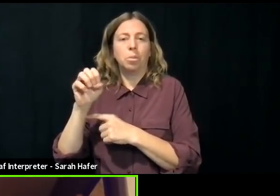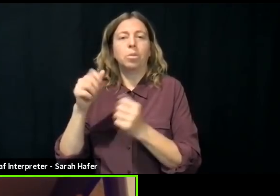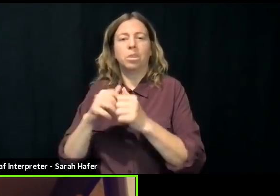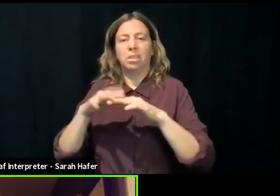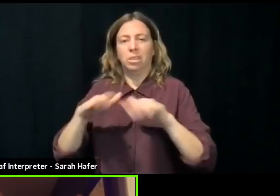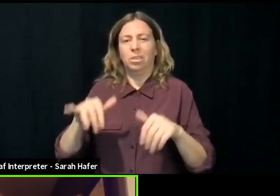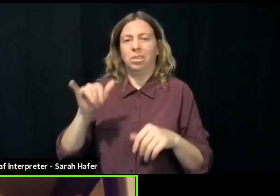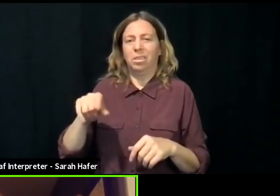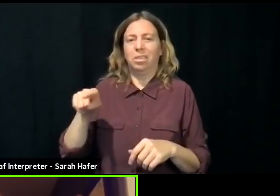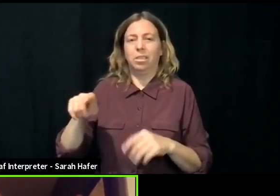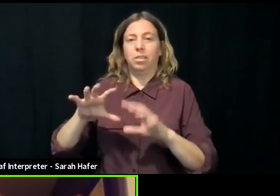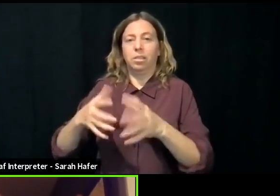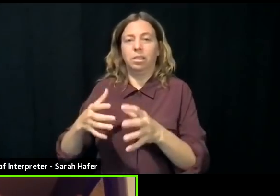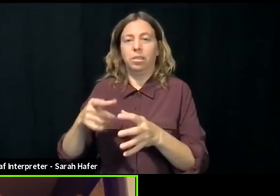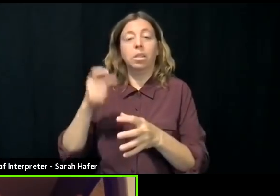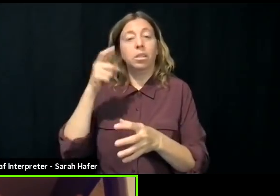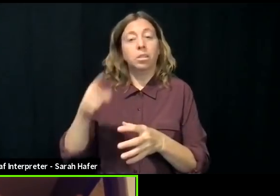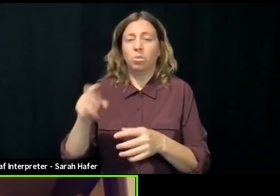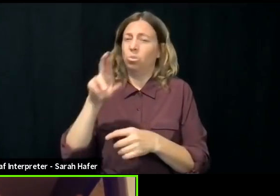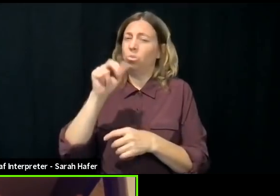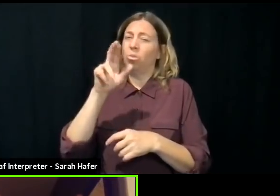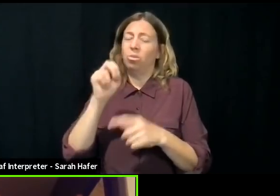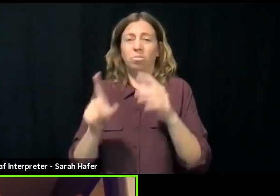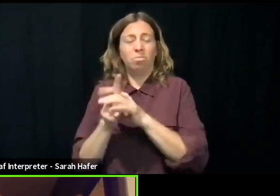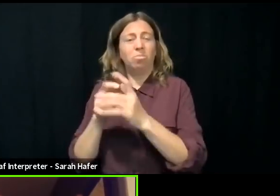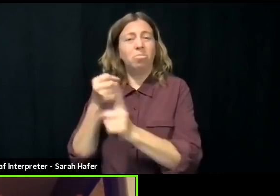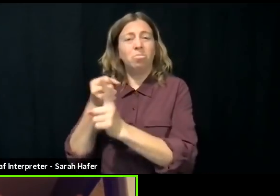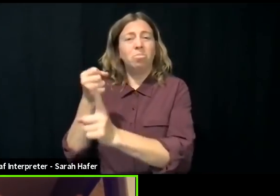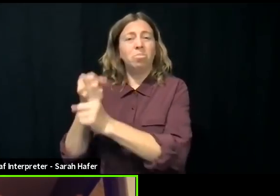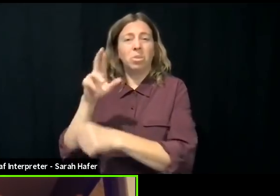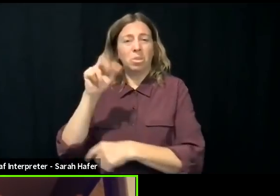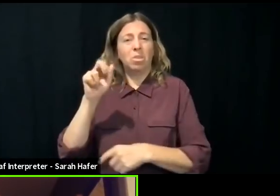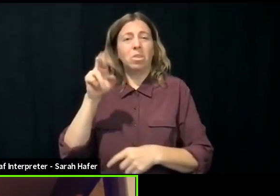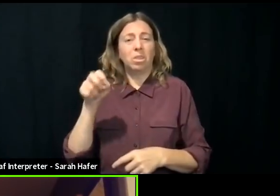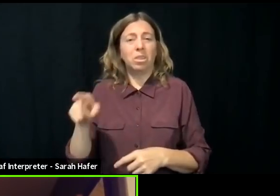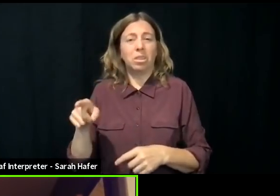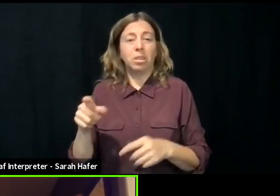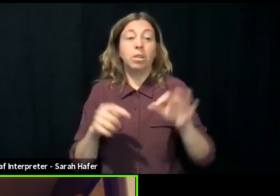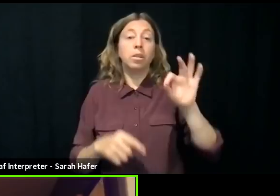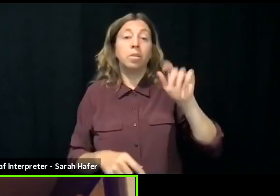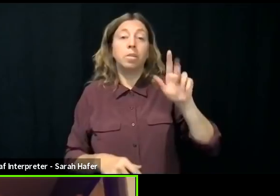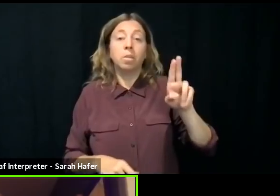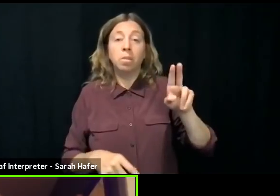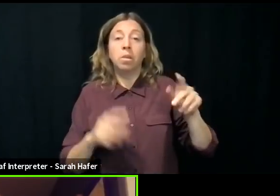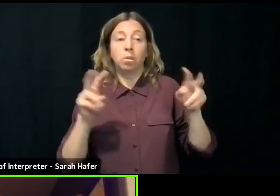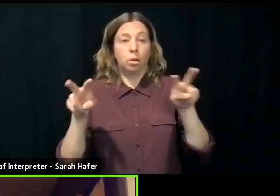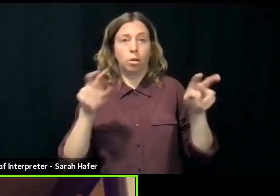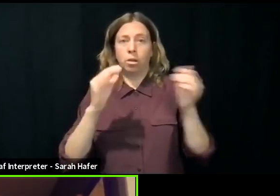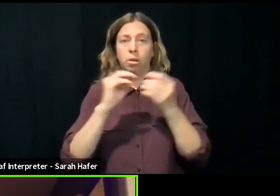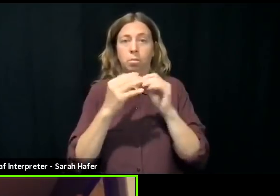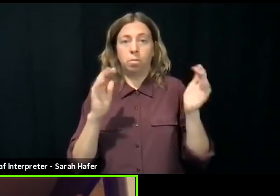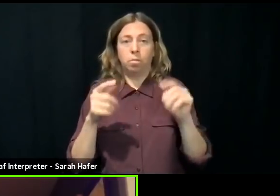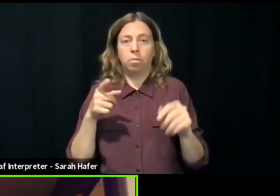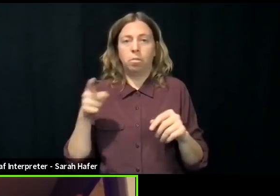flu, we've seen more children die of COVID-19 than die from influenza in a typical year. And